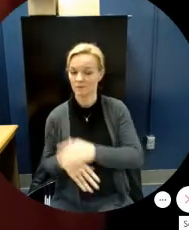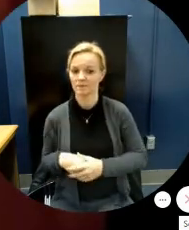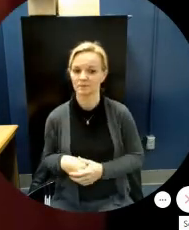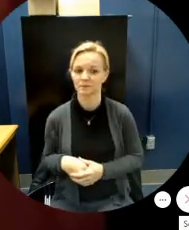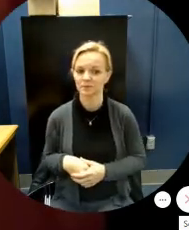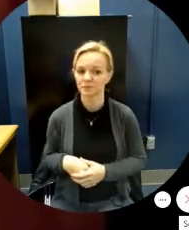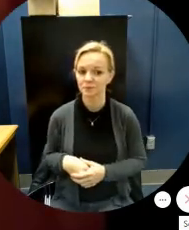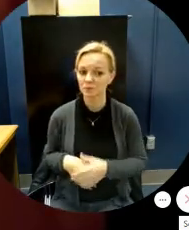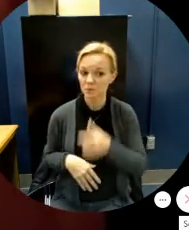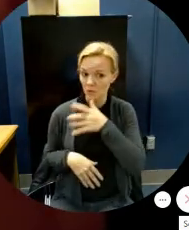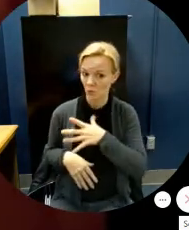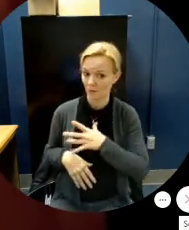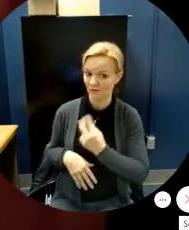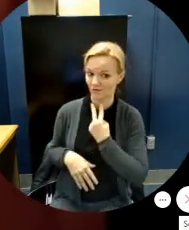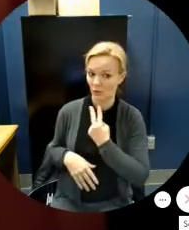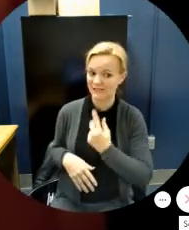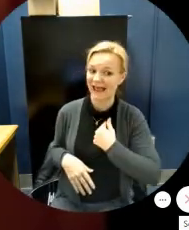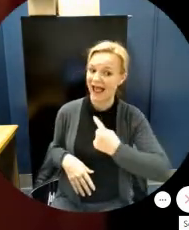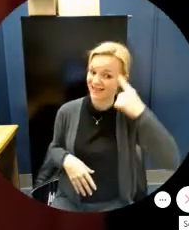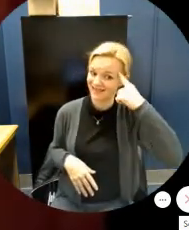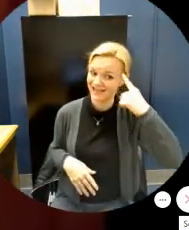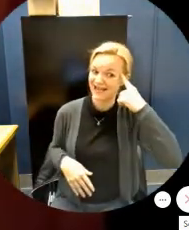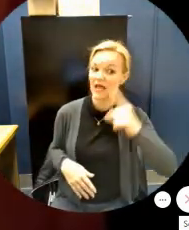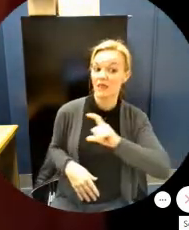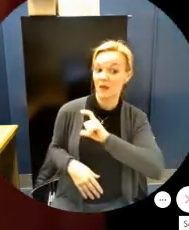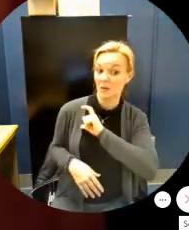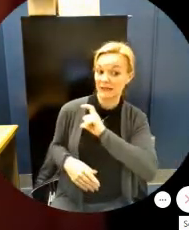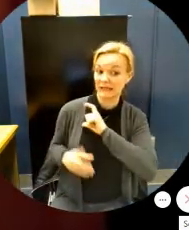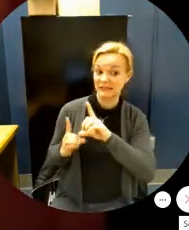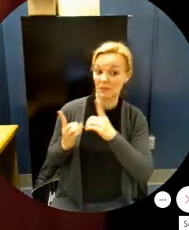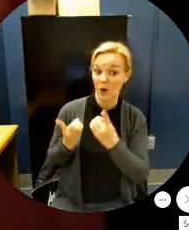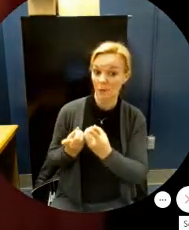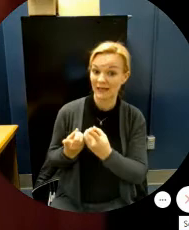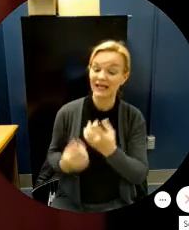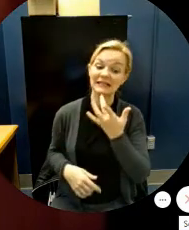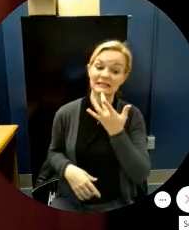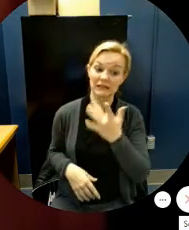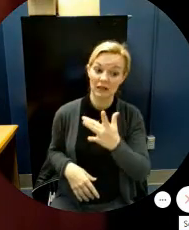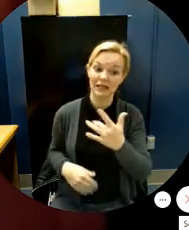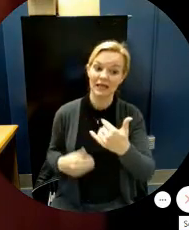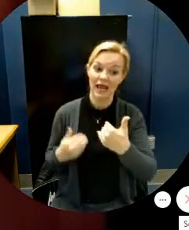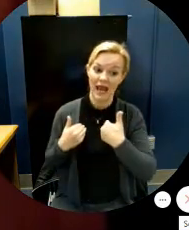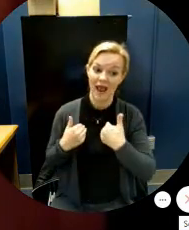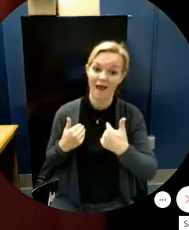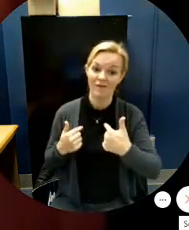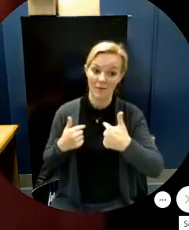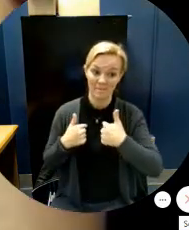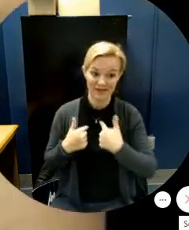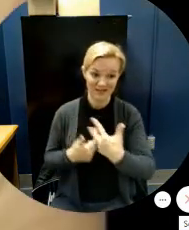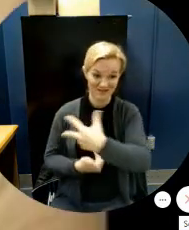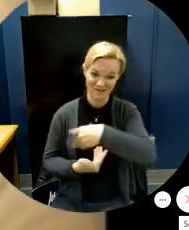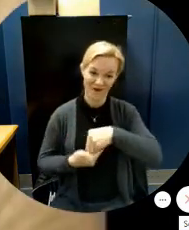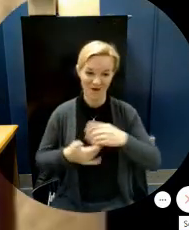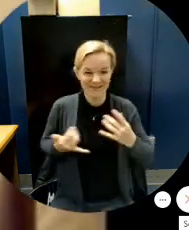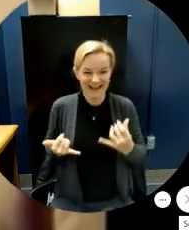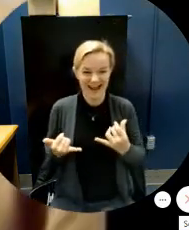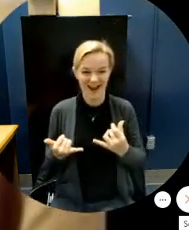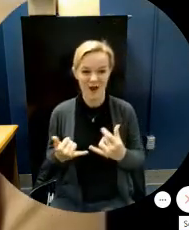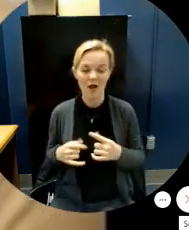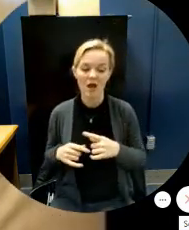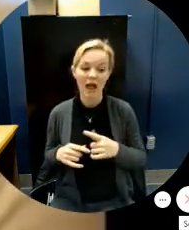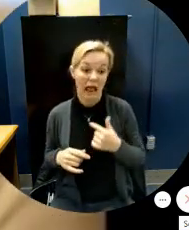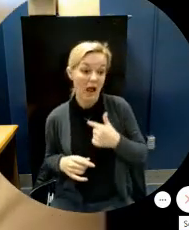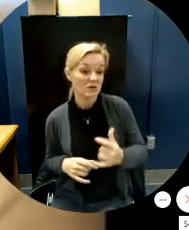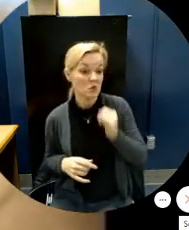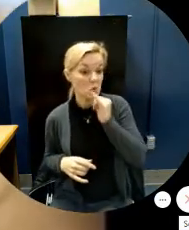I think that the police department is very lucky not to have me as a member of the force. I made the wrong